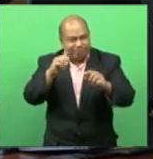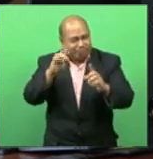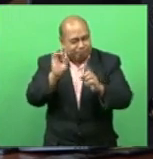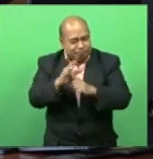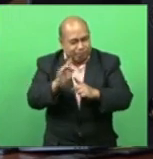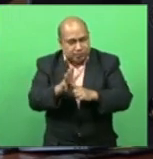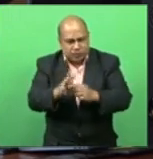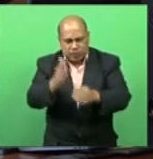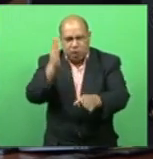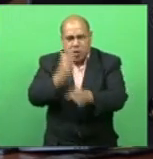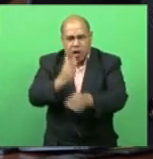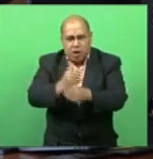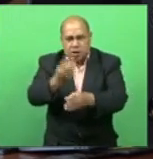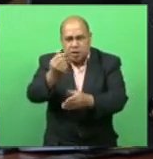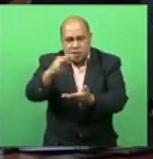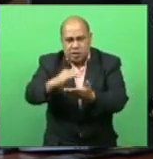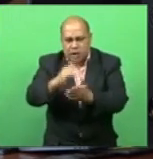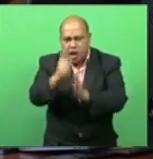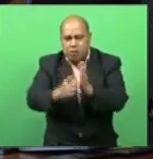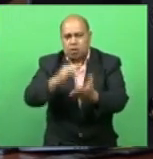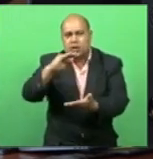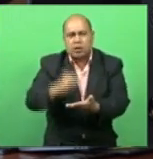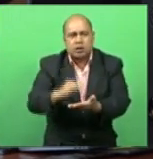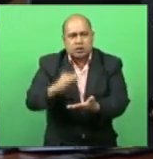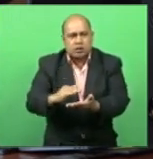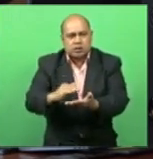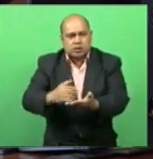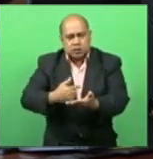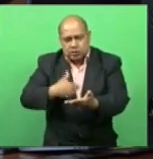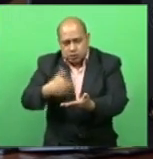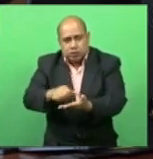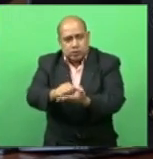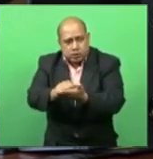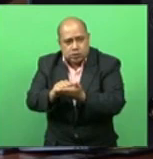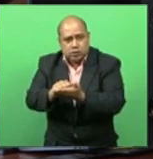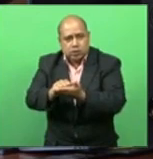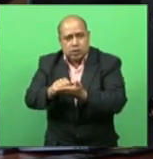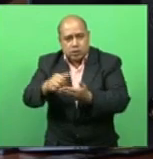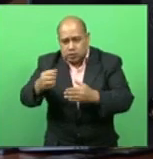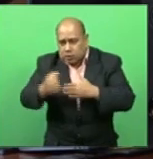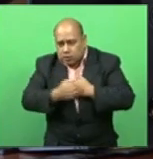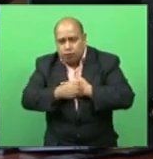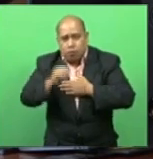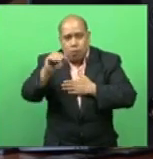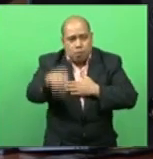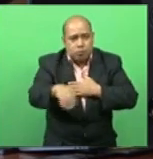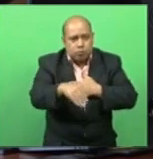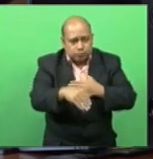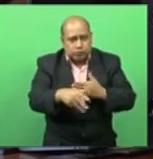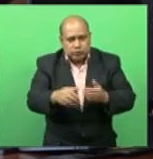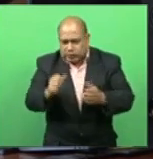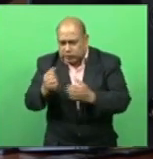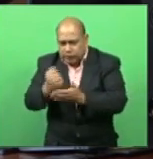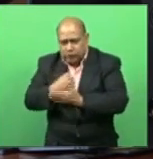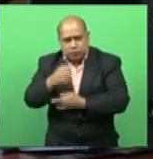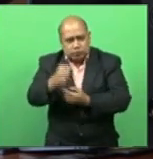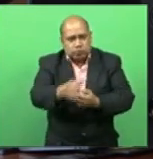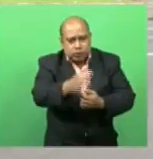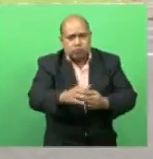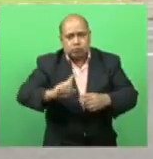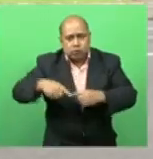allocation, we still need to maintain the network in a safe way. We're managing to do that right now, and we'll continue to do that until the next